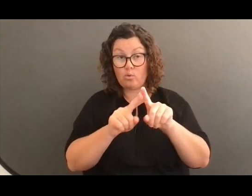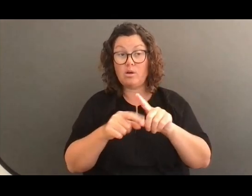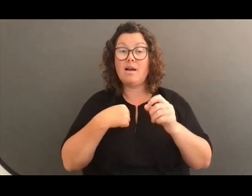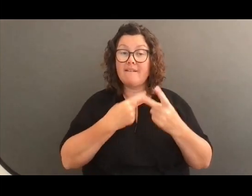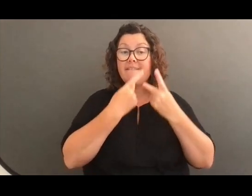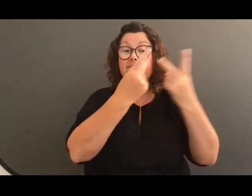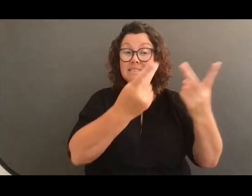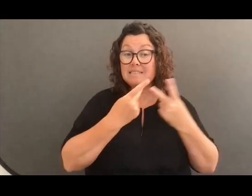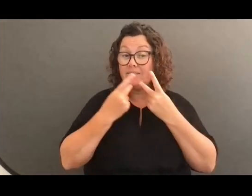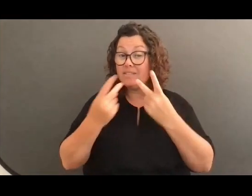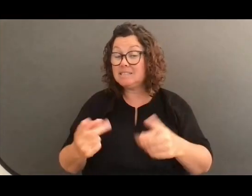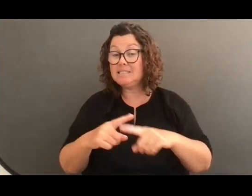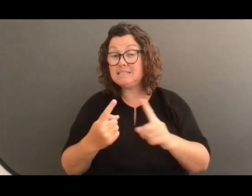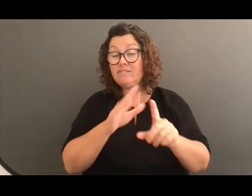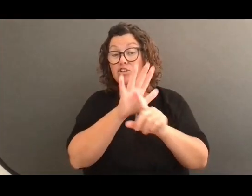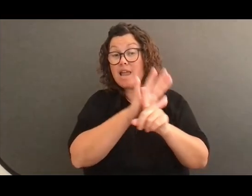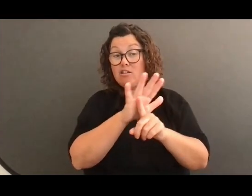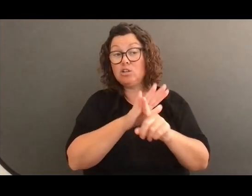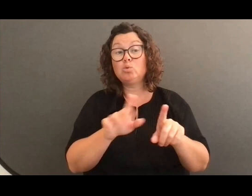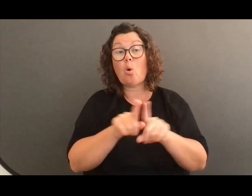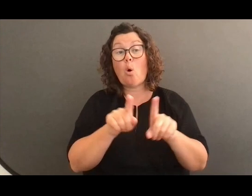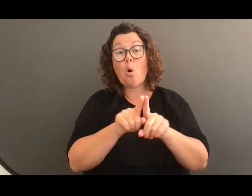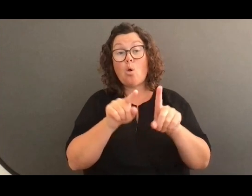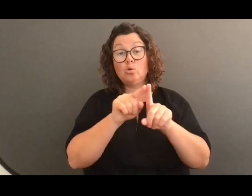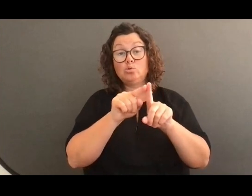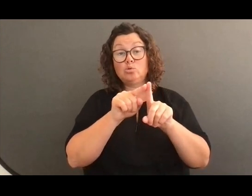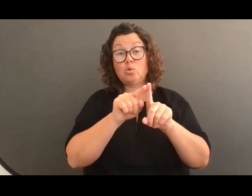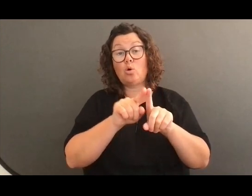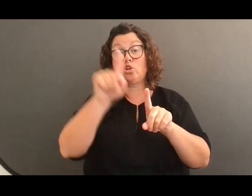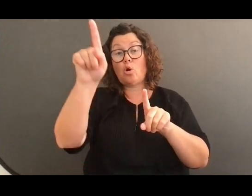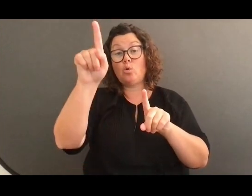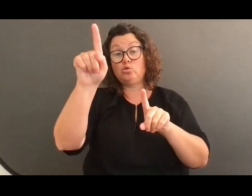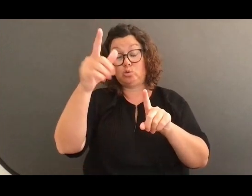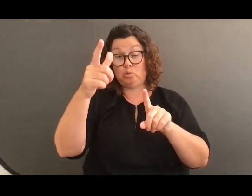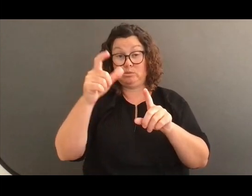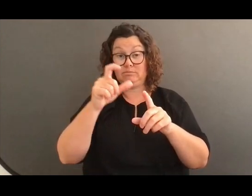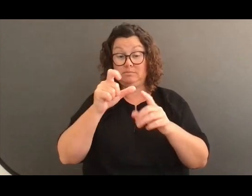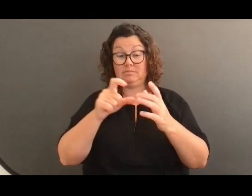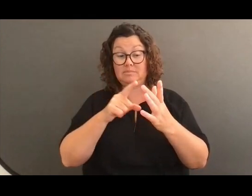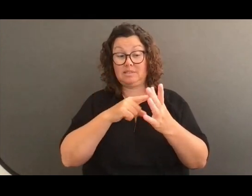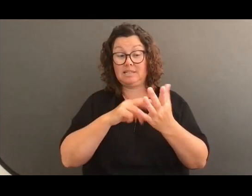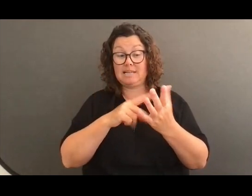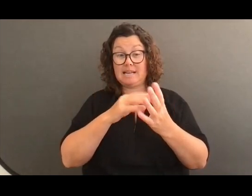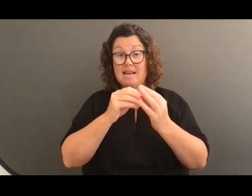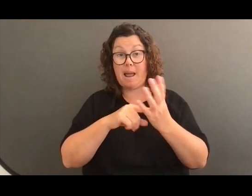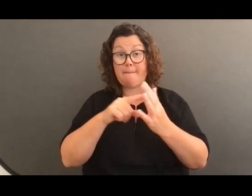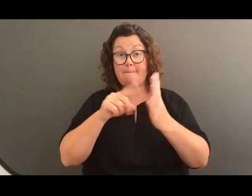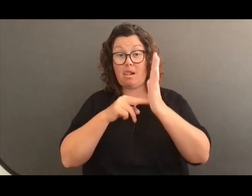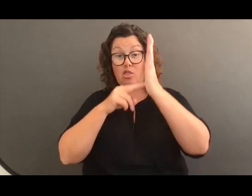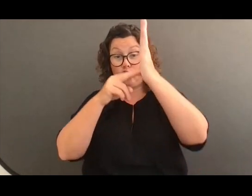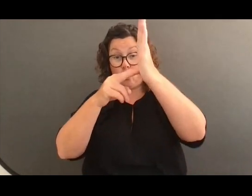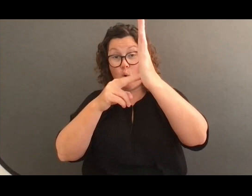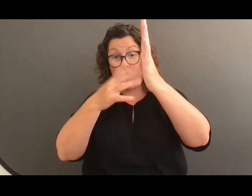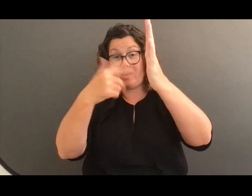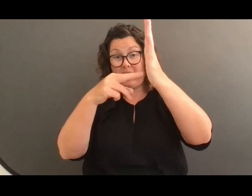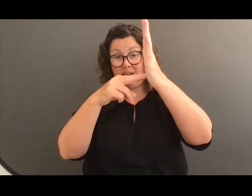well. It stretches also to Coonamble in the north, all the way down to Cowra and Wedenshires in the south. It covers a third